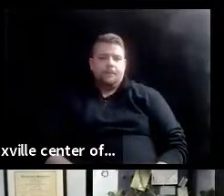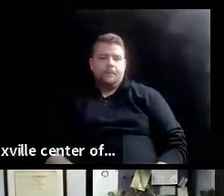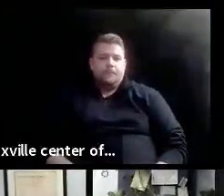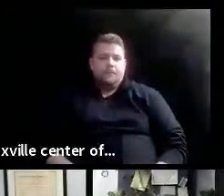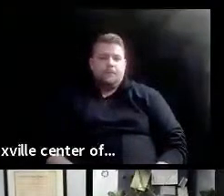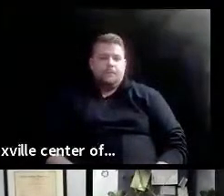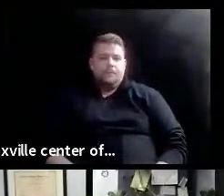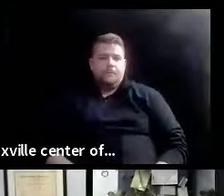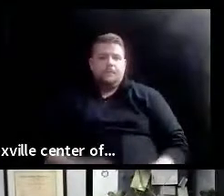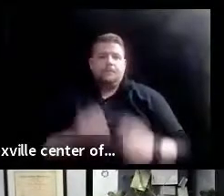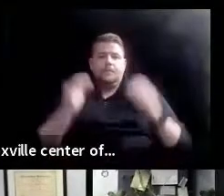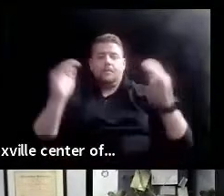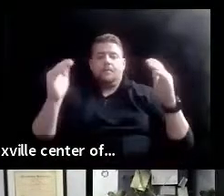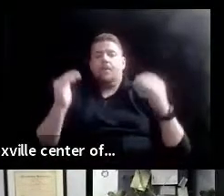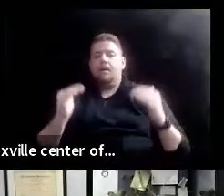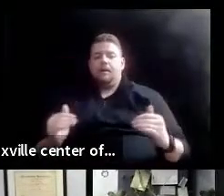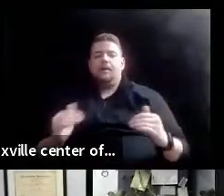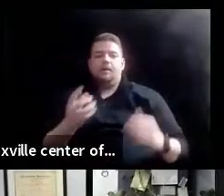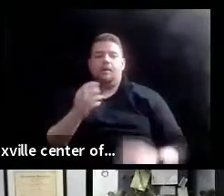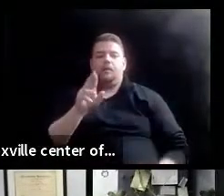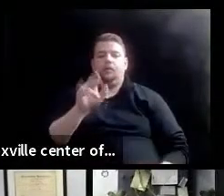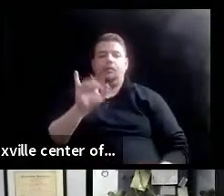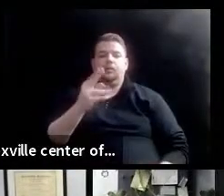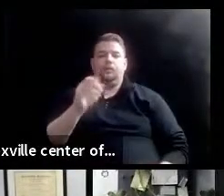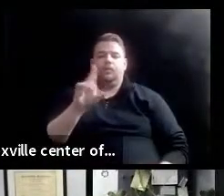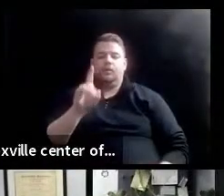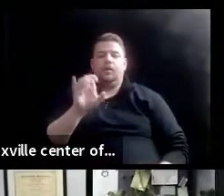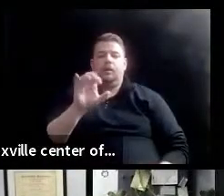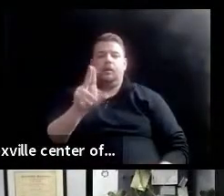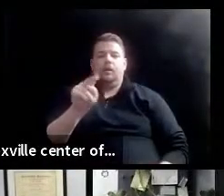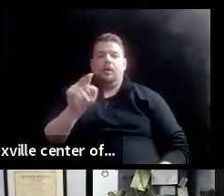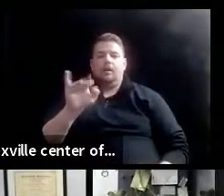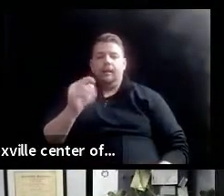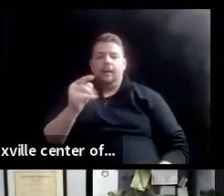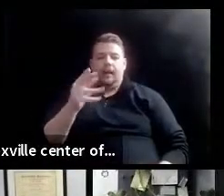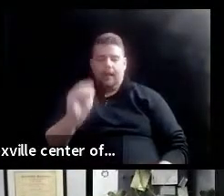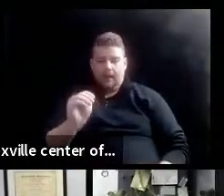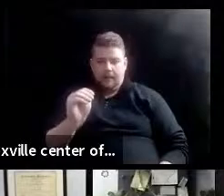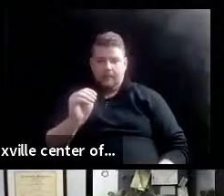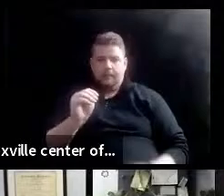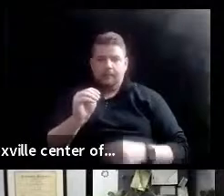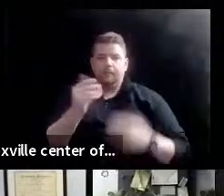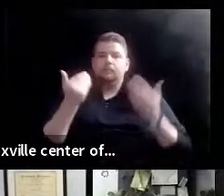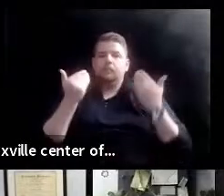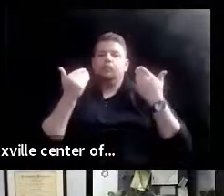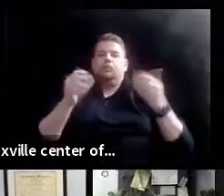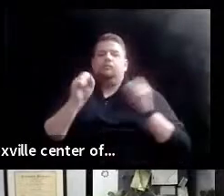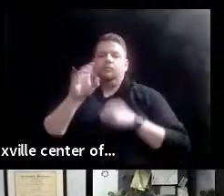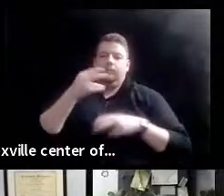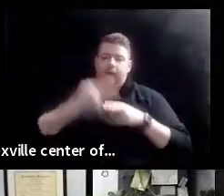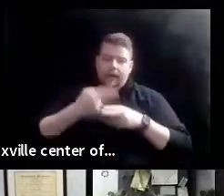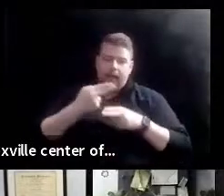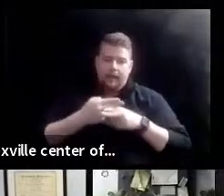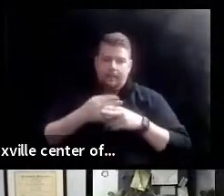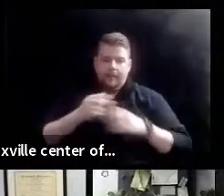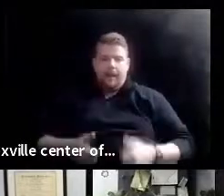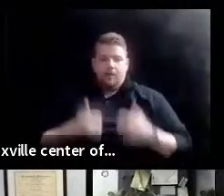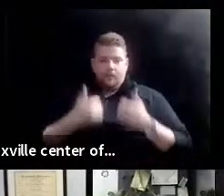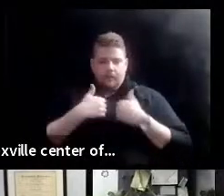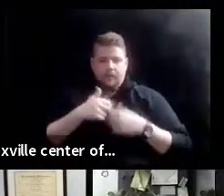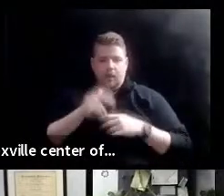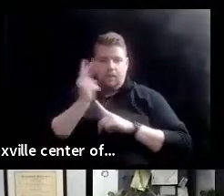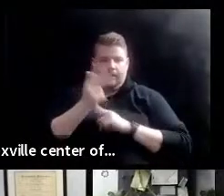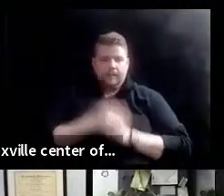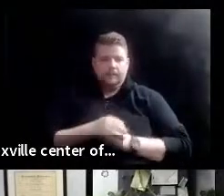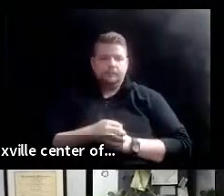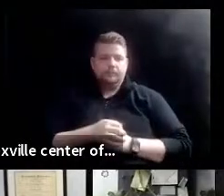All right, next up, we have Richard Cunningham. If you are on, please begin by stating your name and your address, and you have 3